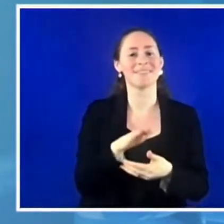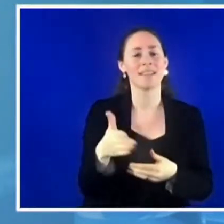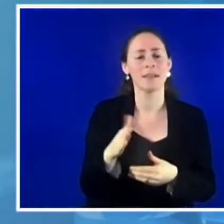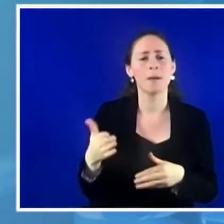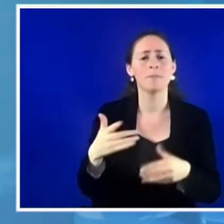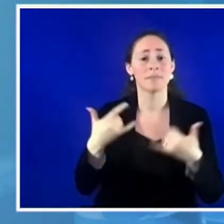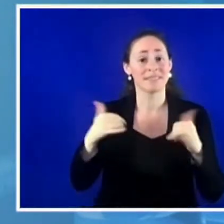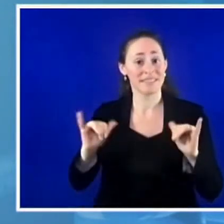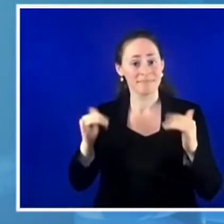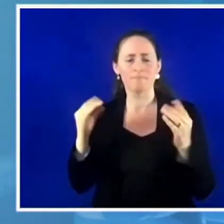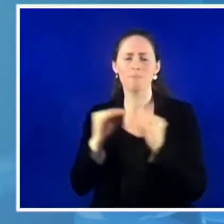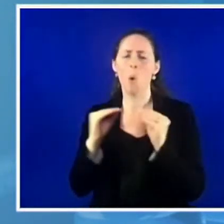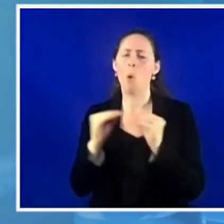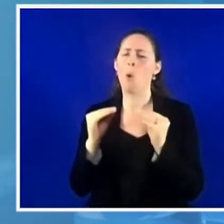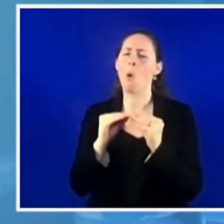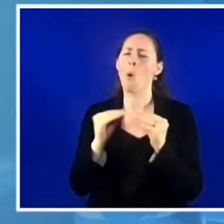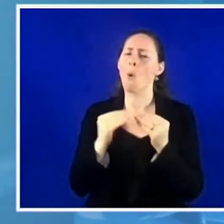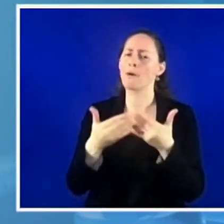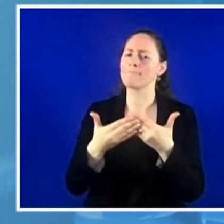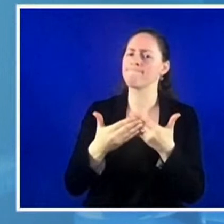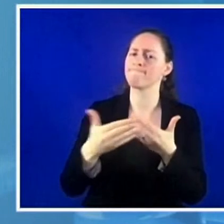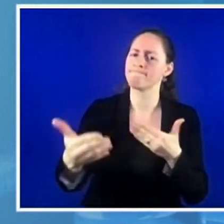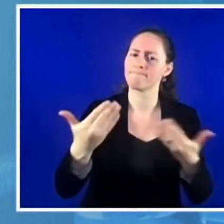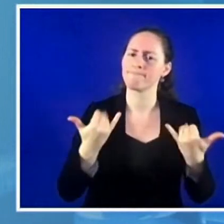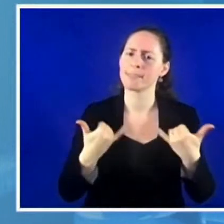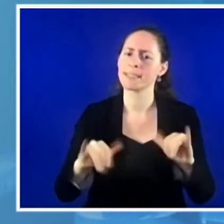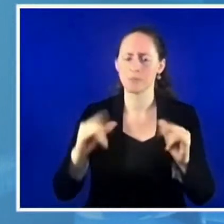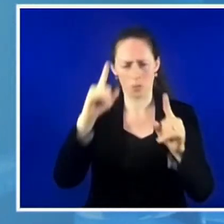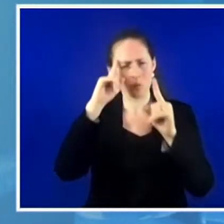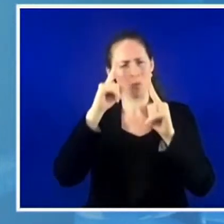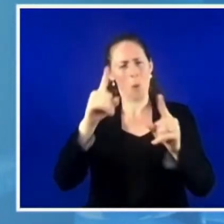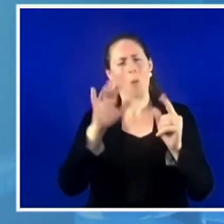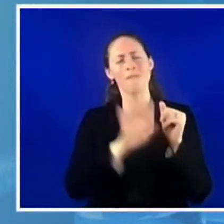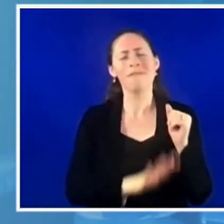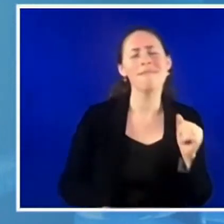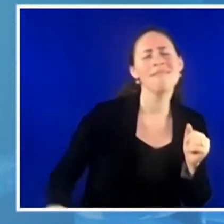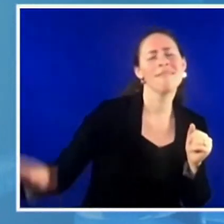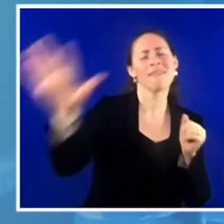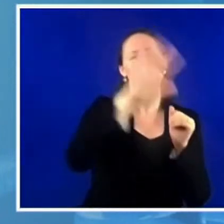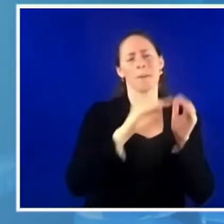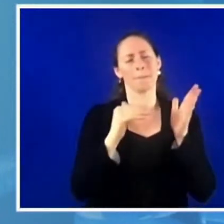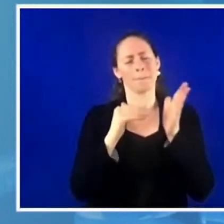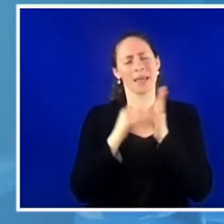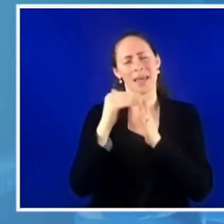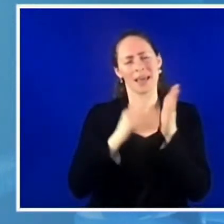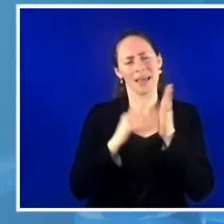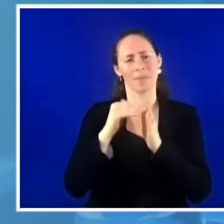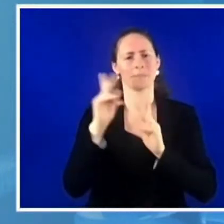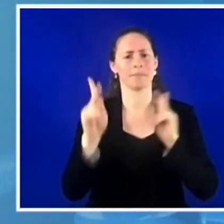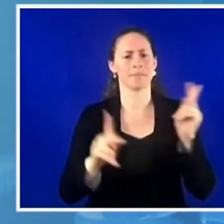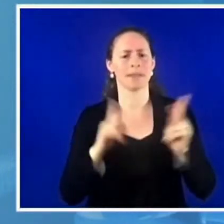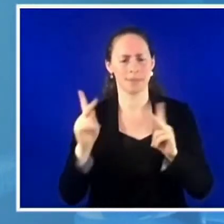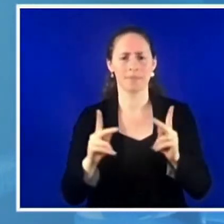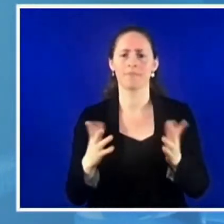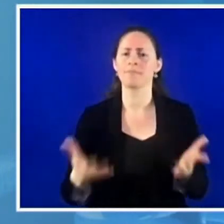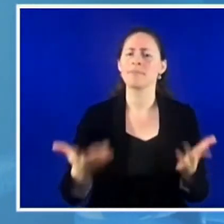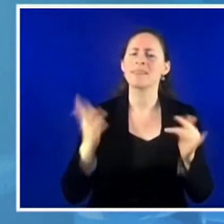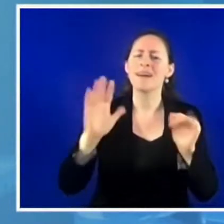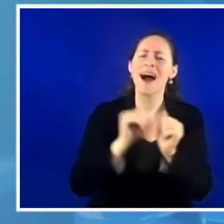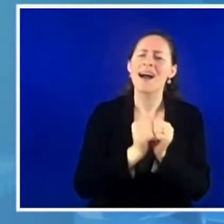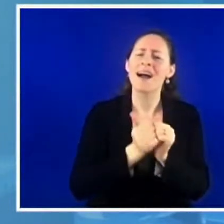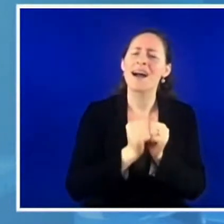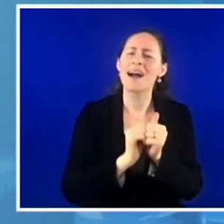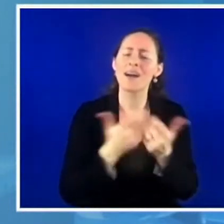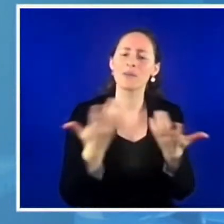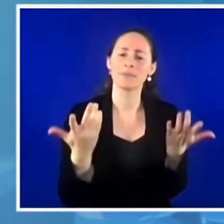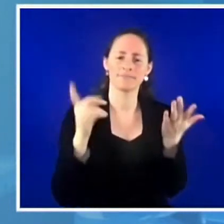millions more who need protection from COVID and its consequences. Now, to reach that goal, we know we need to work together, and that's why the